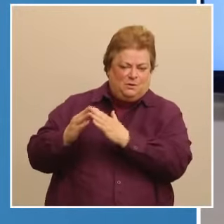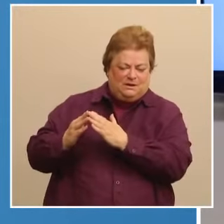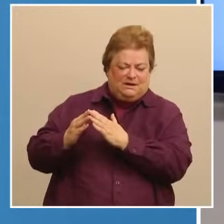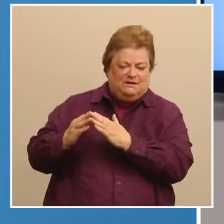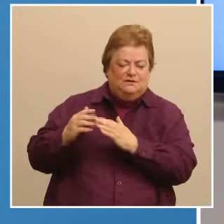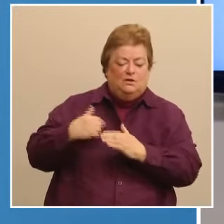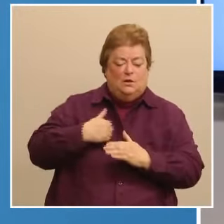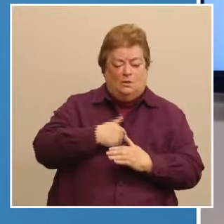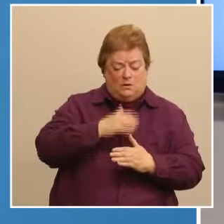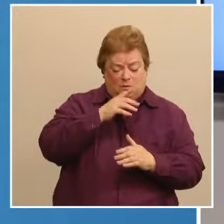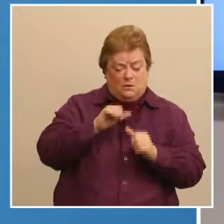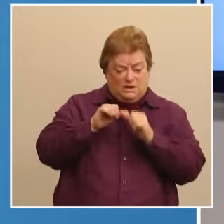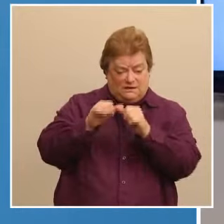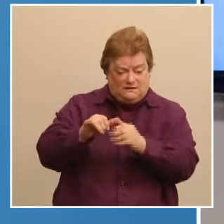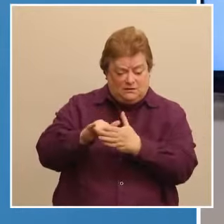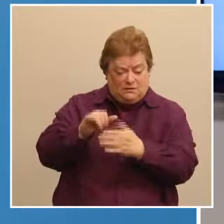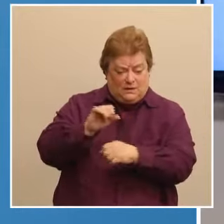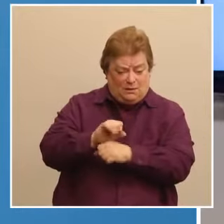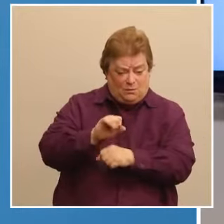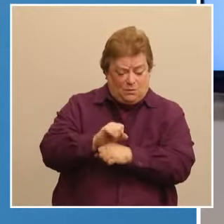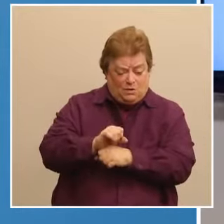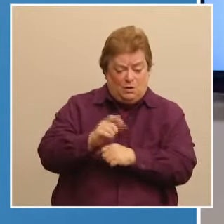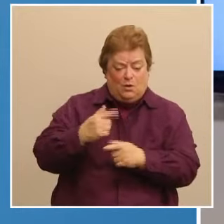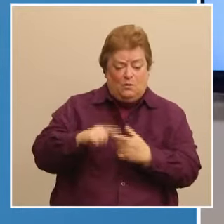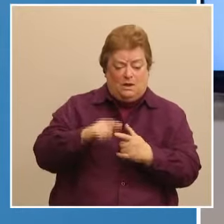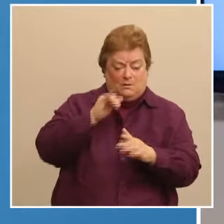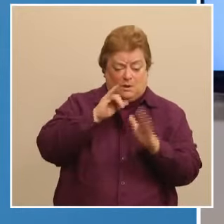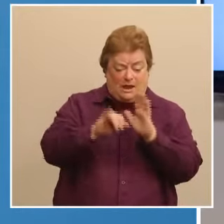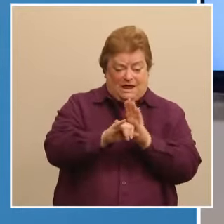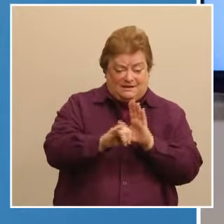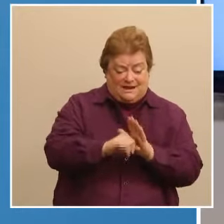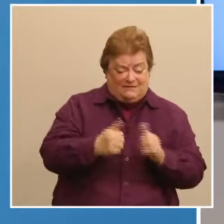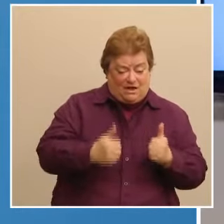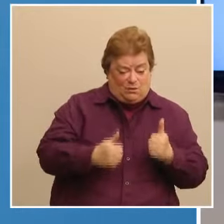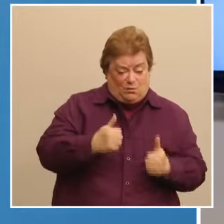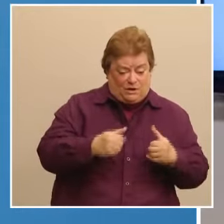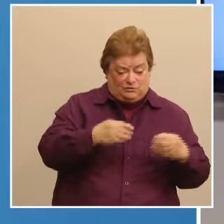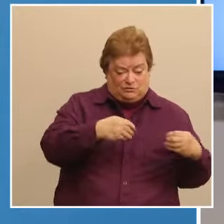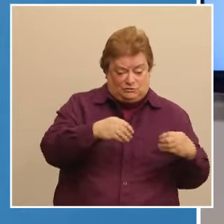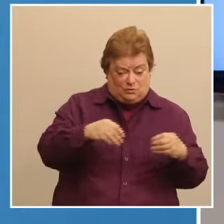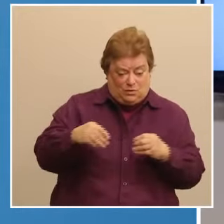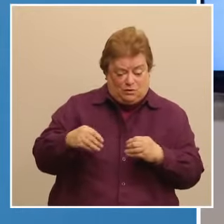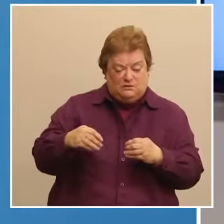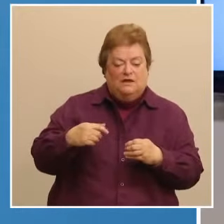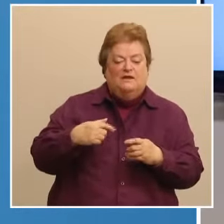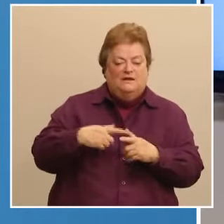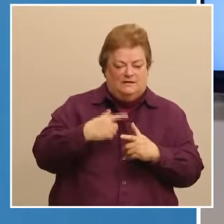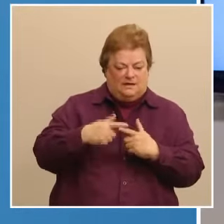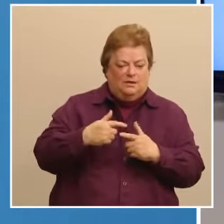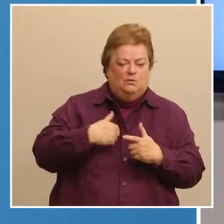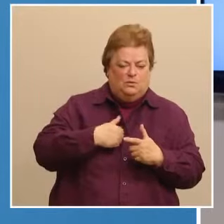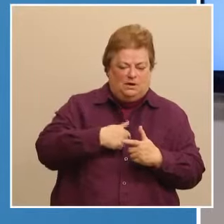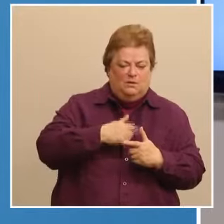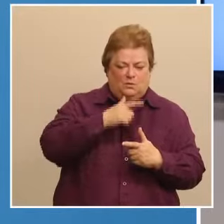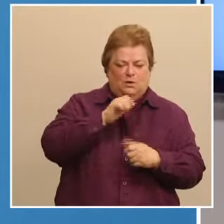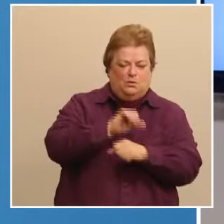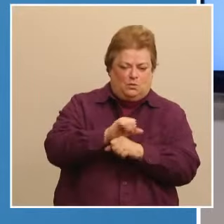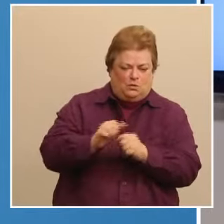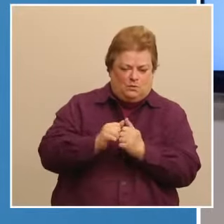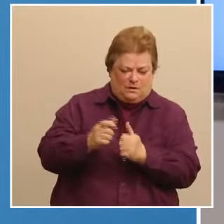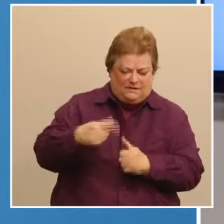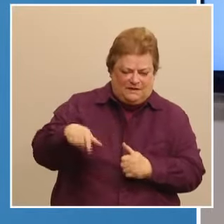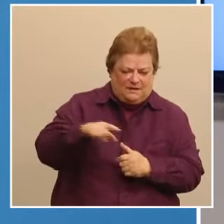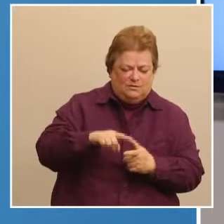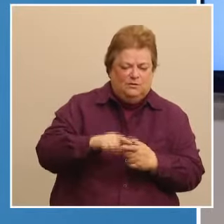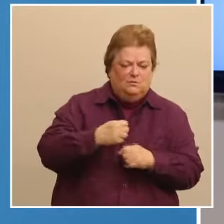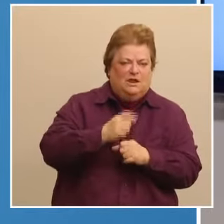continue that work, and once those pharmacies are identified, our intention is to continue close communication and work with them to